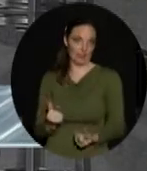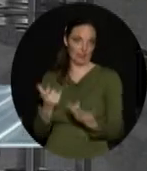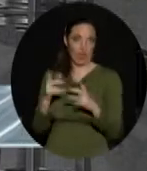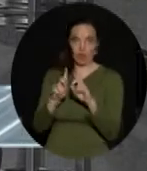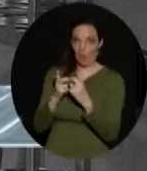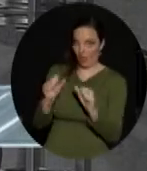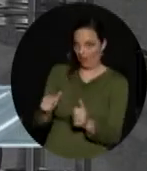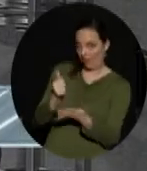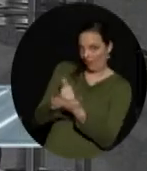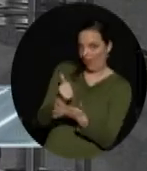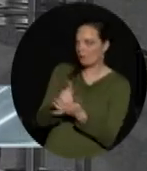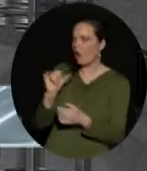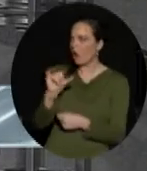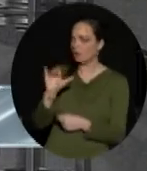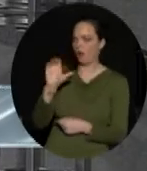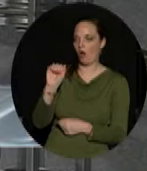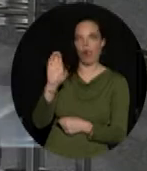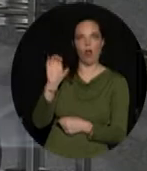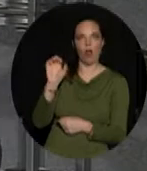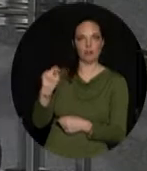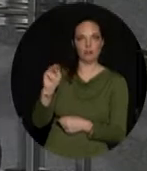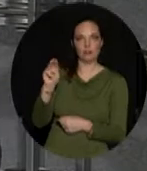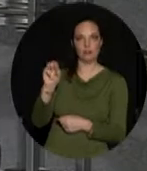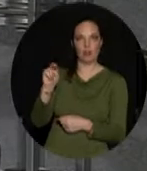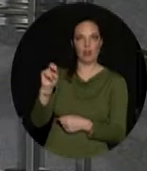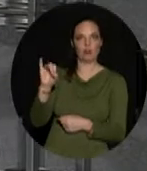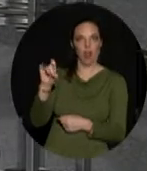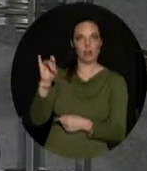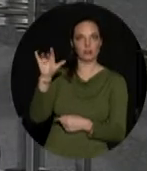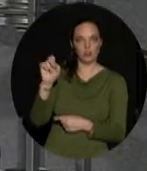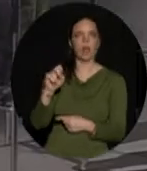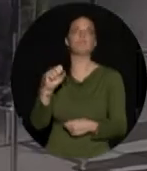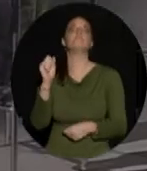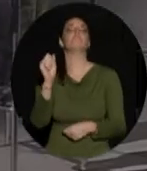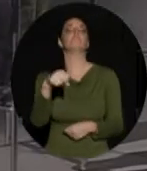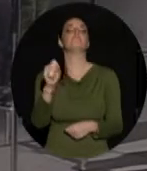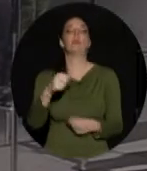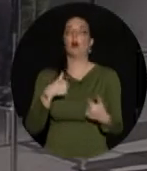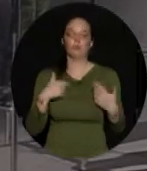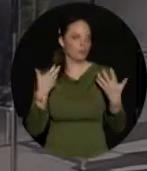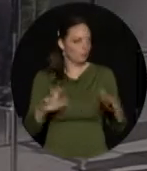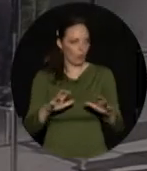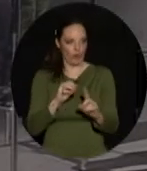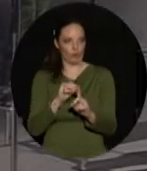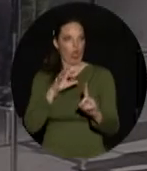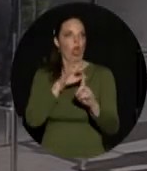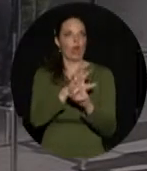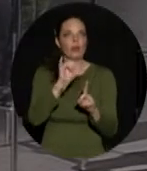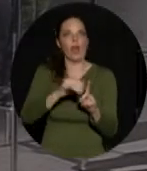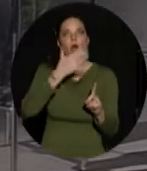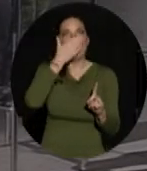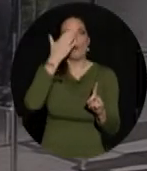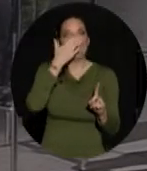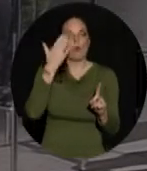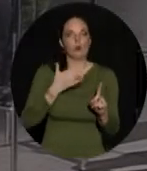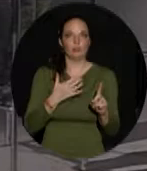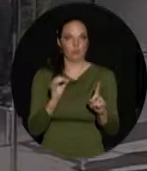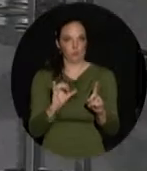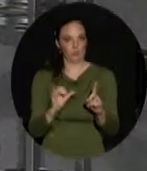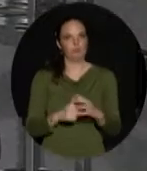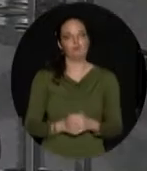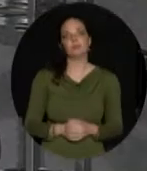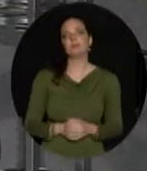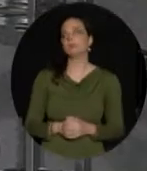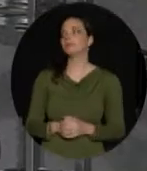well. And then carbon monoxide detectors? Yeah, absolutely. You want to make sure you're not exposing your family to those kind of fumes as well. So